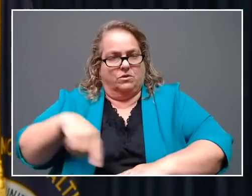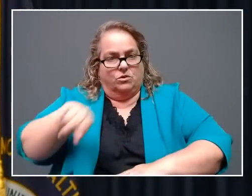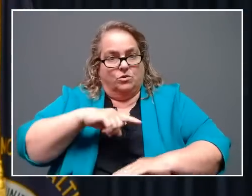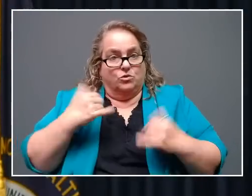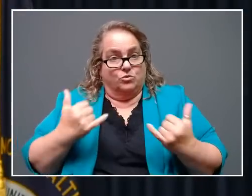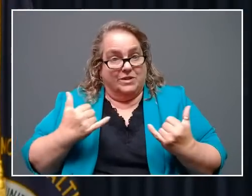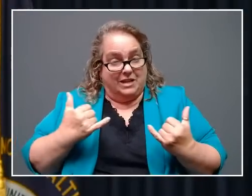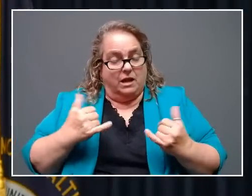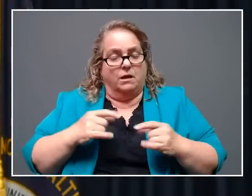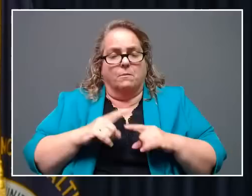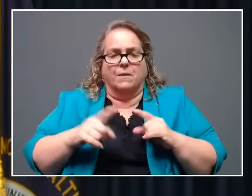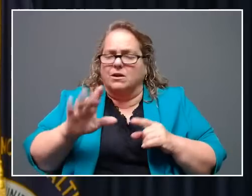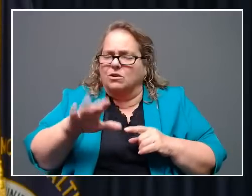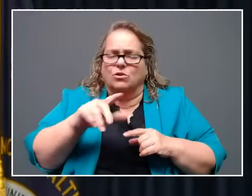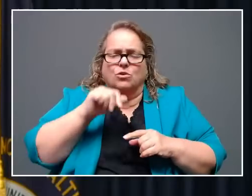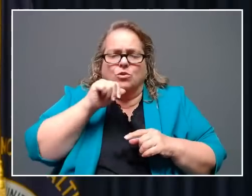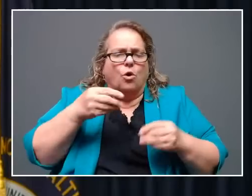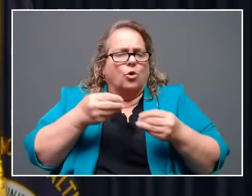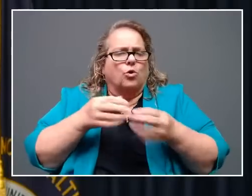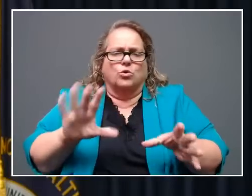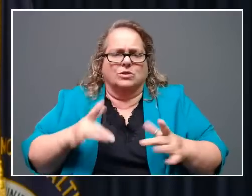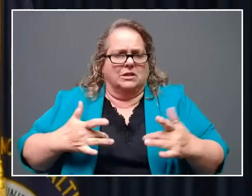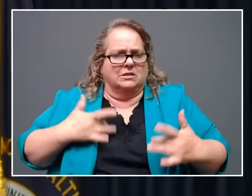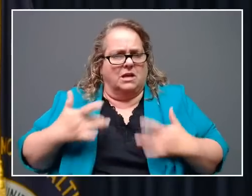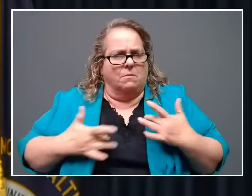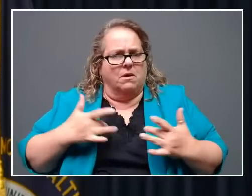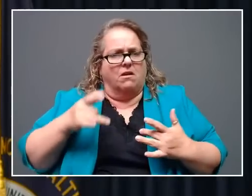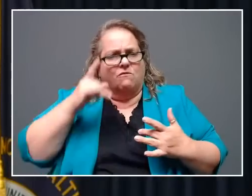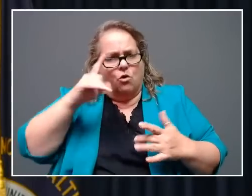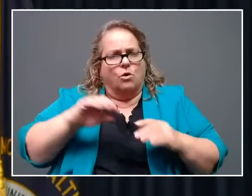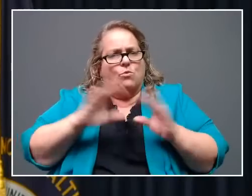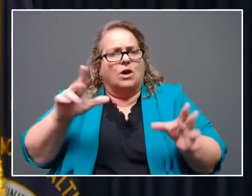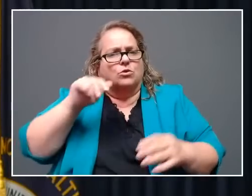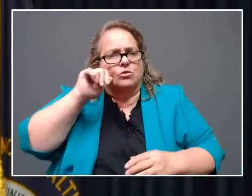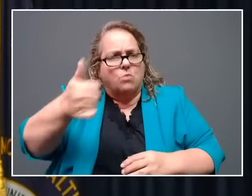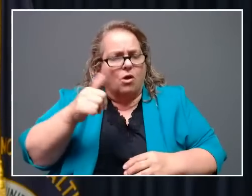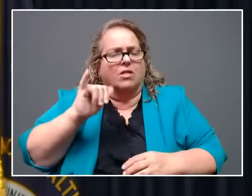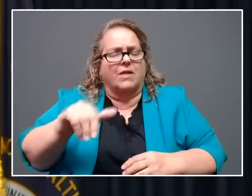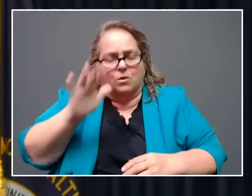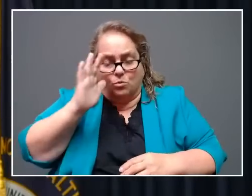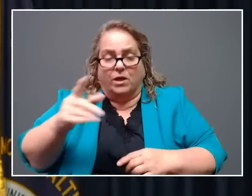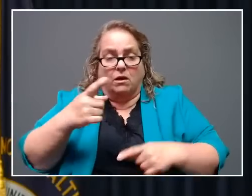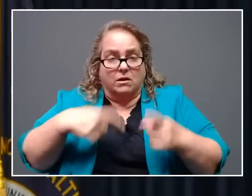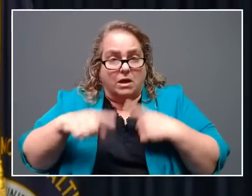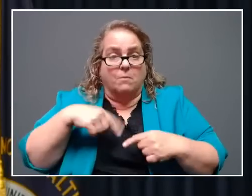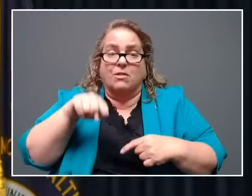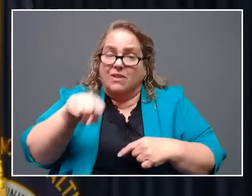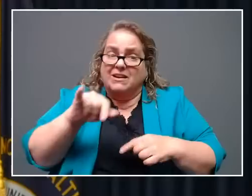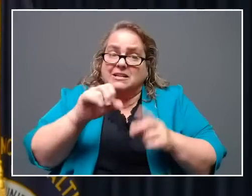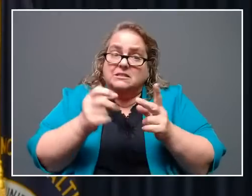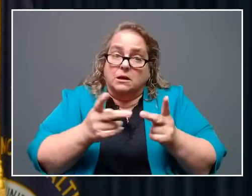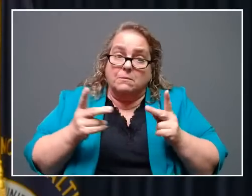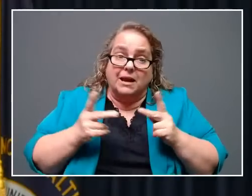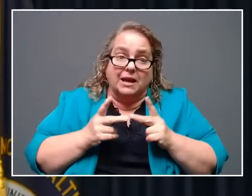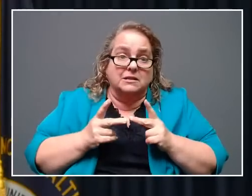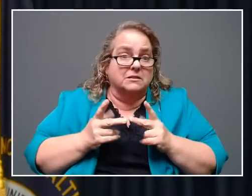and don't lose the excitement of the brighter tomorrow that is to come. There's a place in the post-COVID,